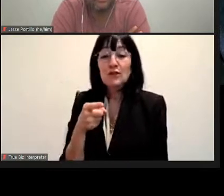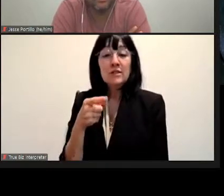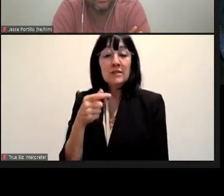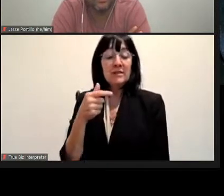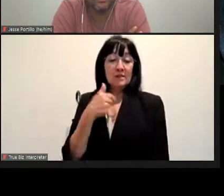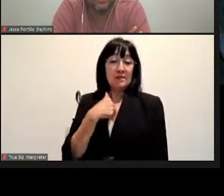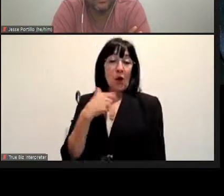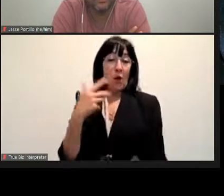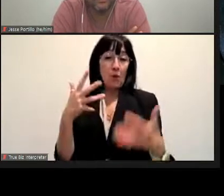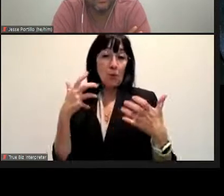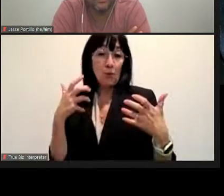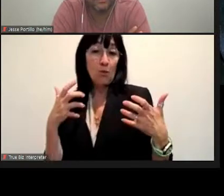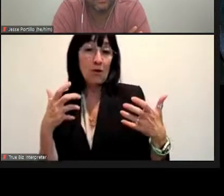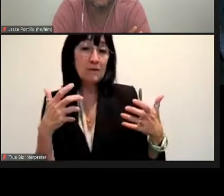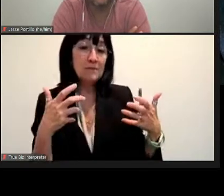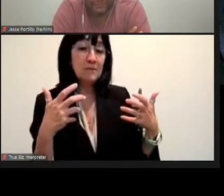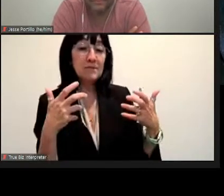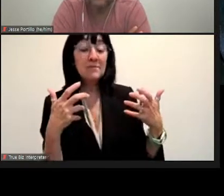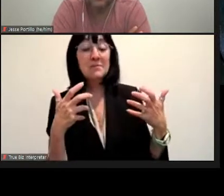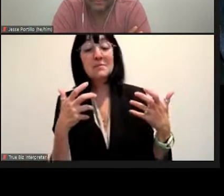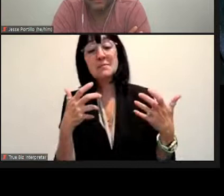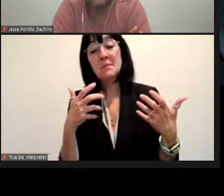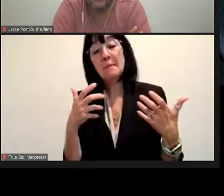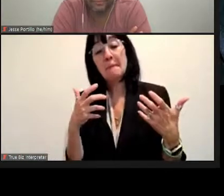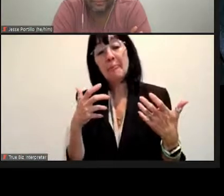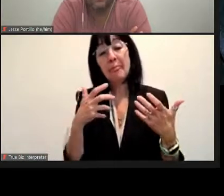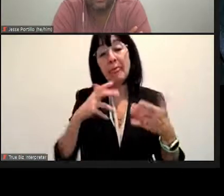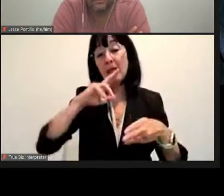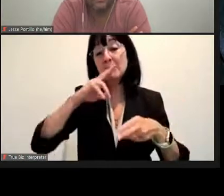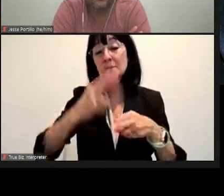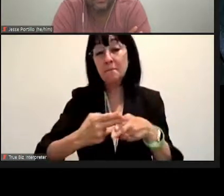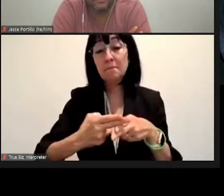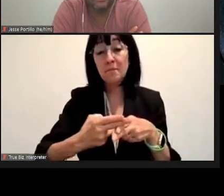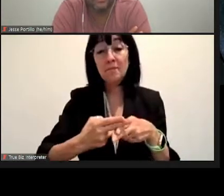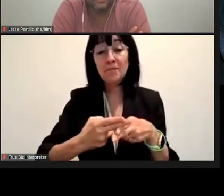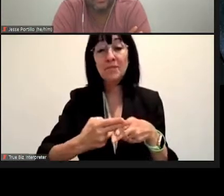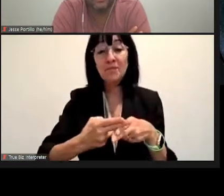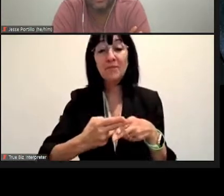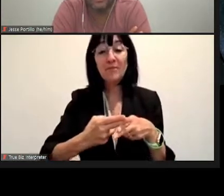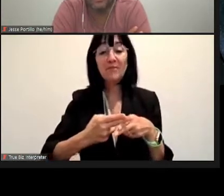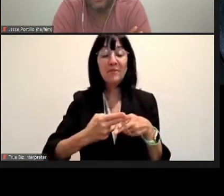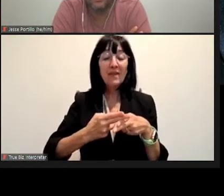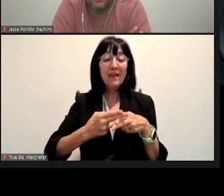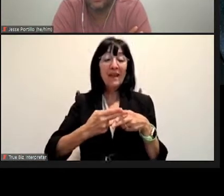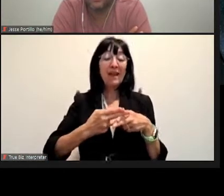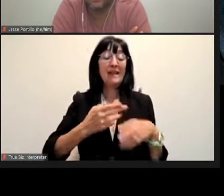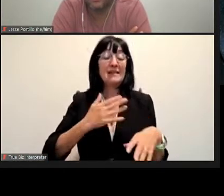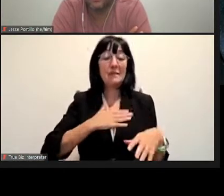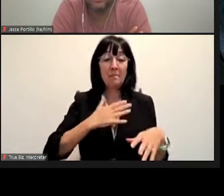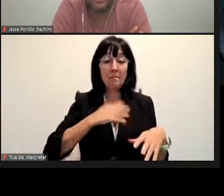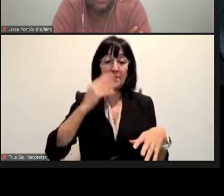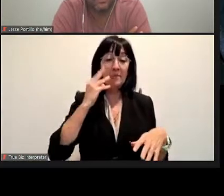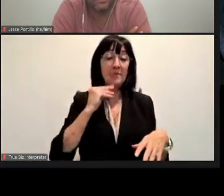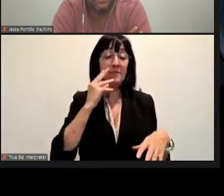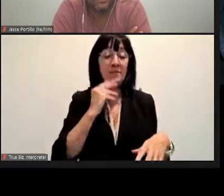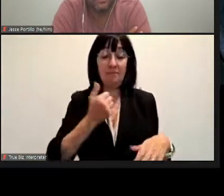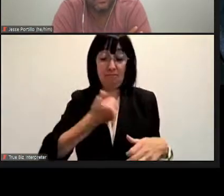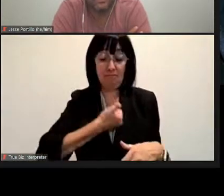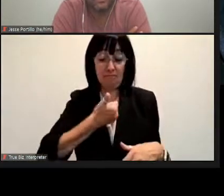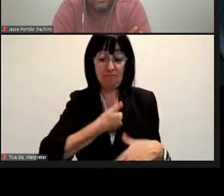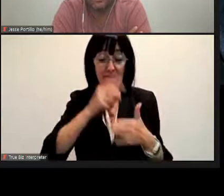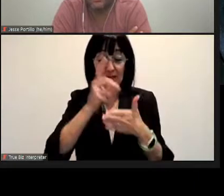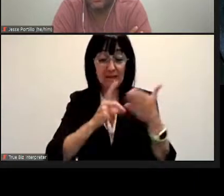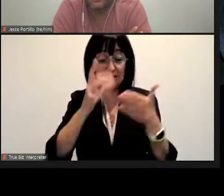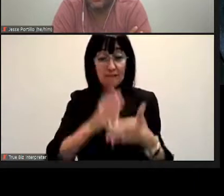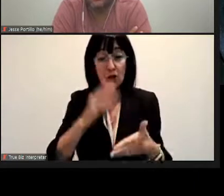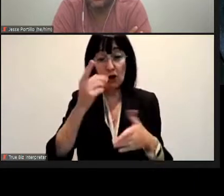this is just something I've experienced in my life, that I'm not a sound or lighting designer, but I do want to name that, you know,